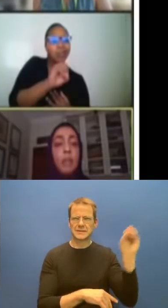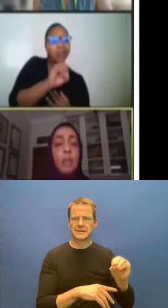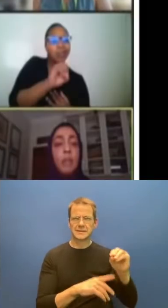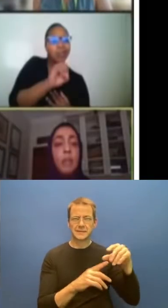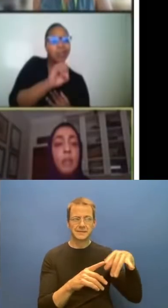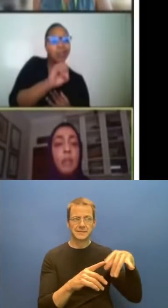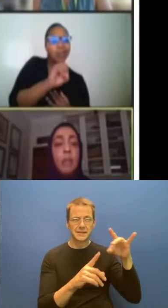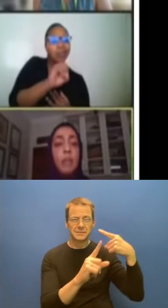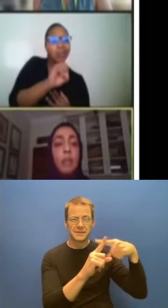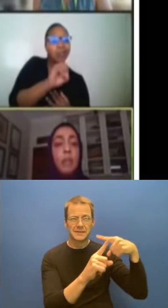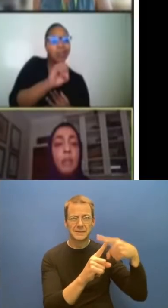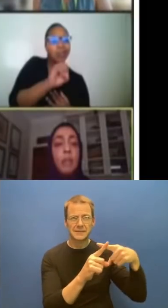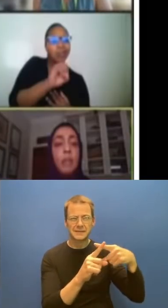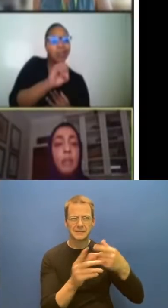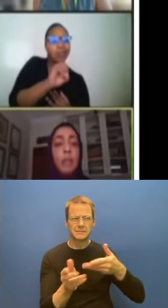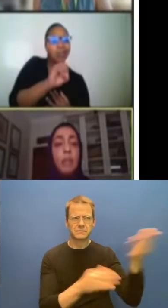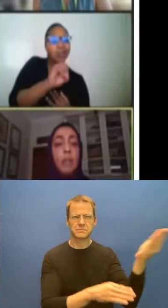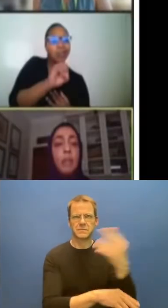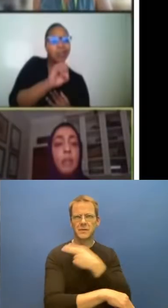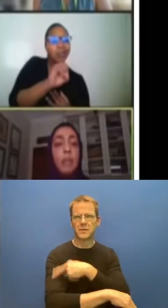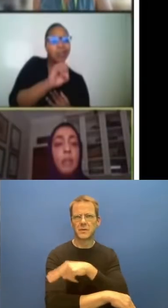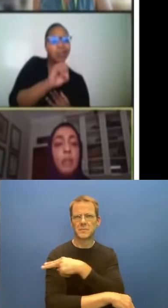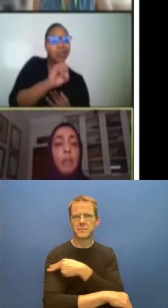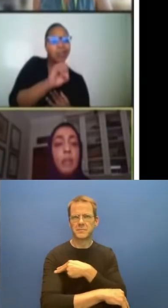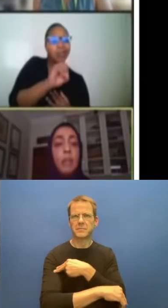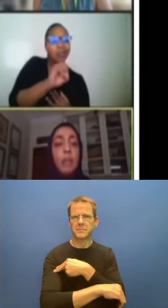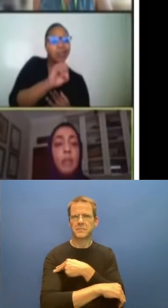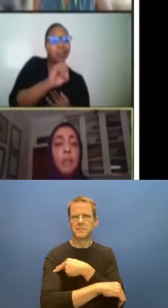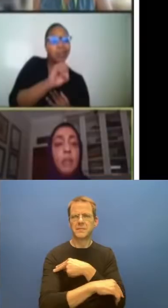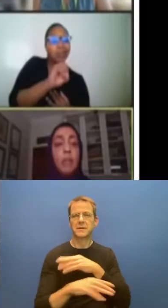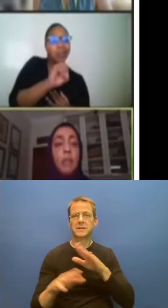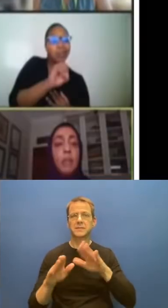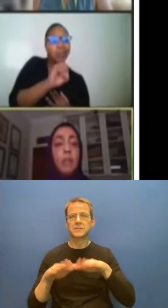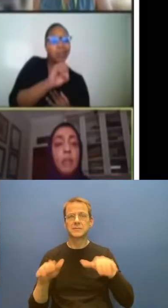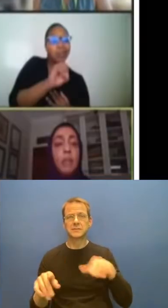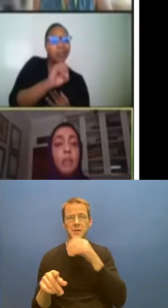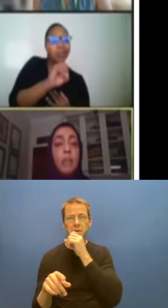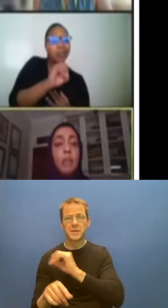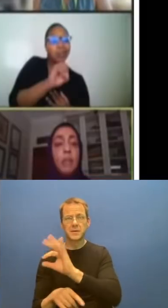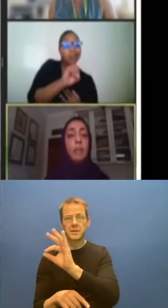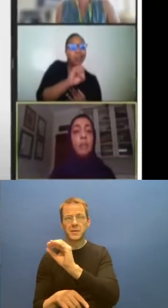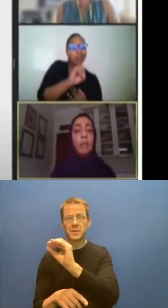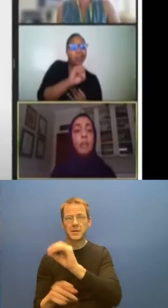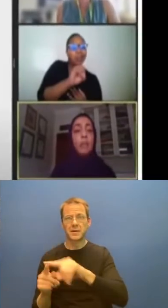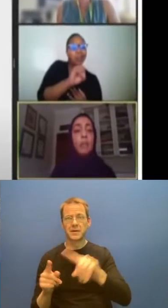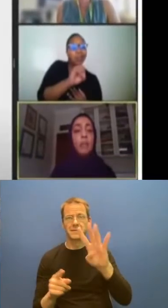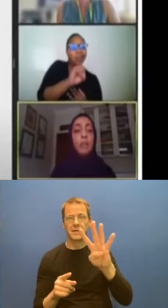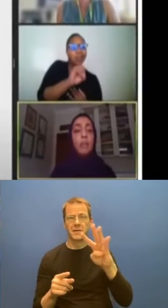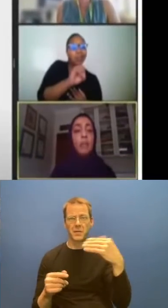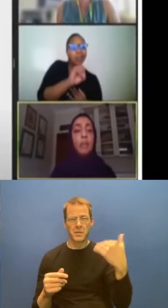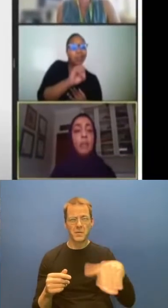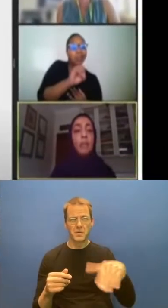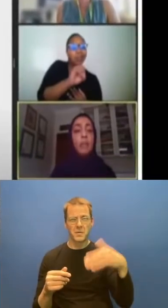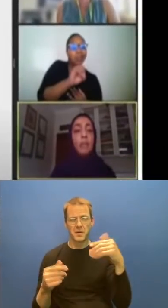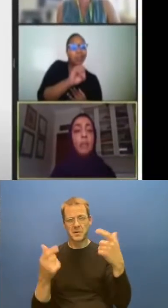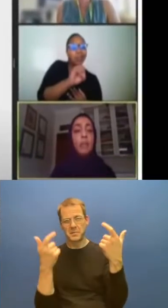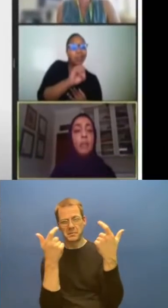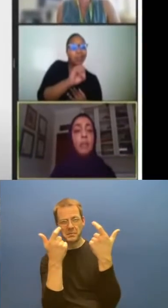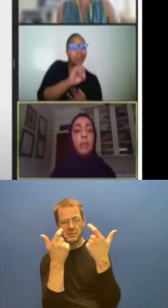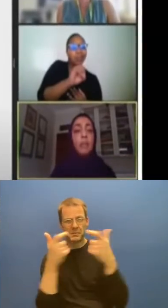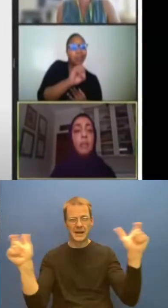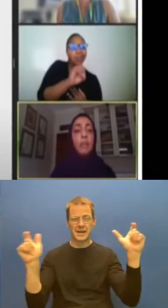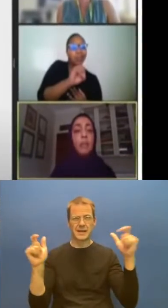So I hope that this is wrong and that there's something about the data for this that is